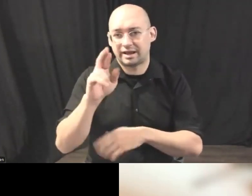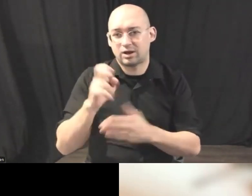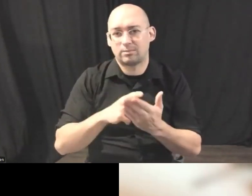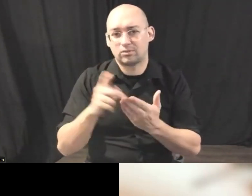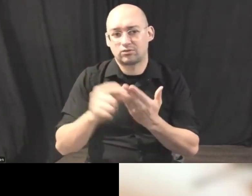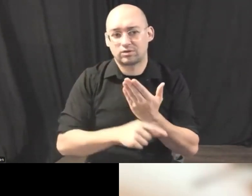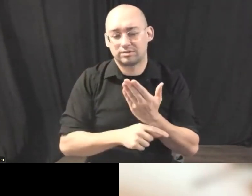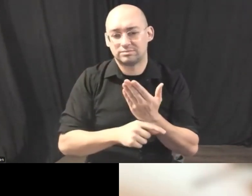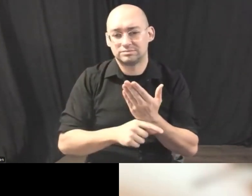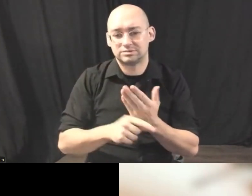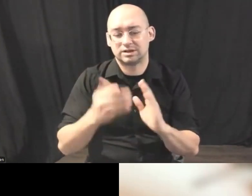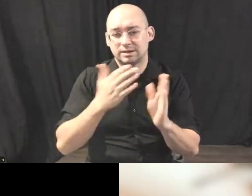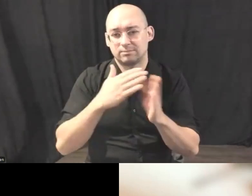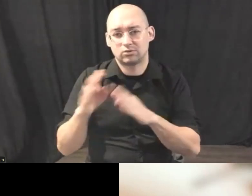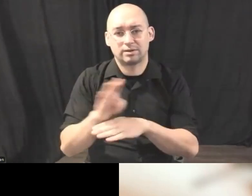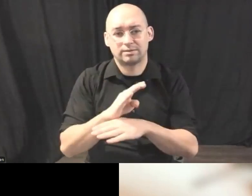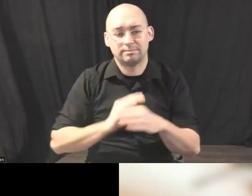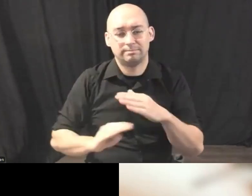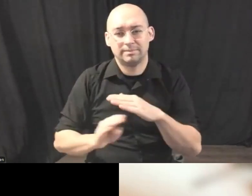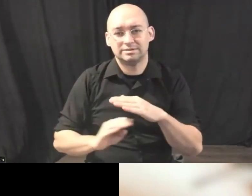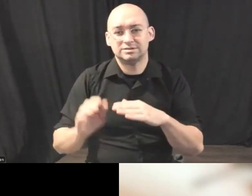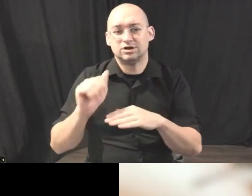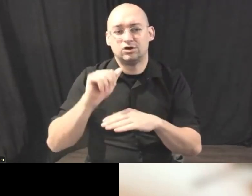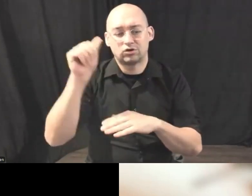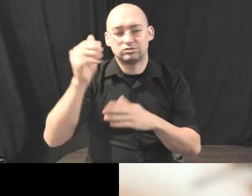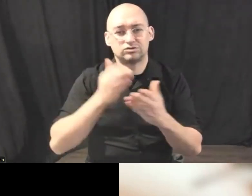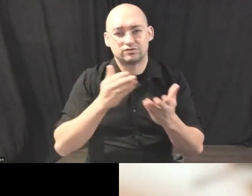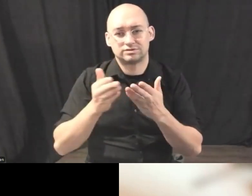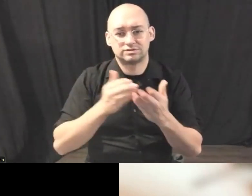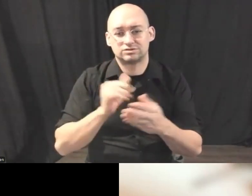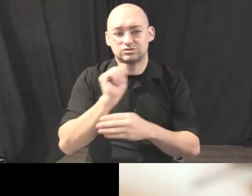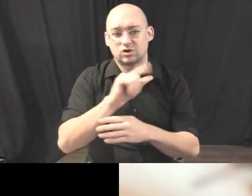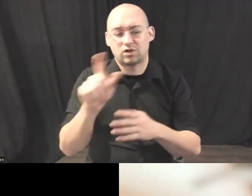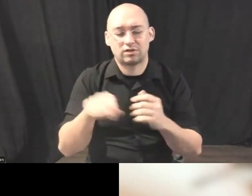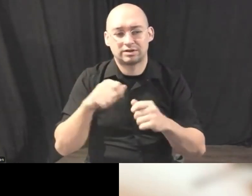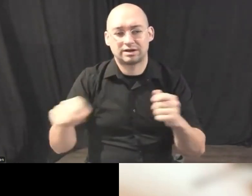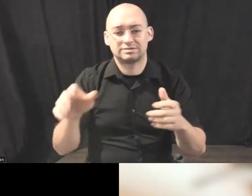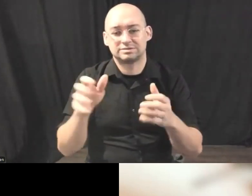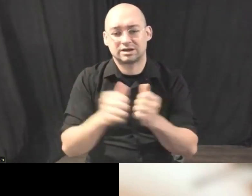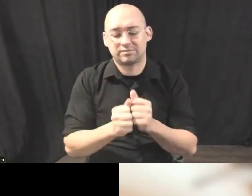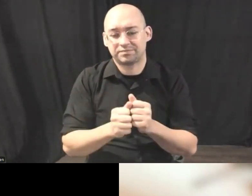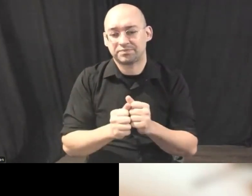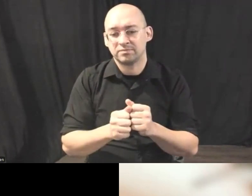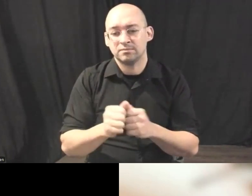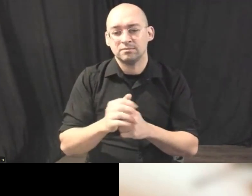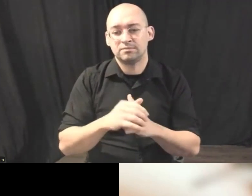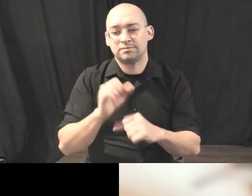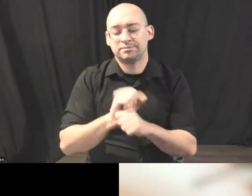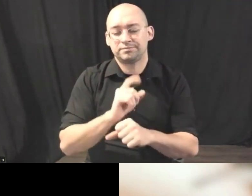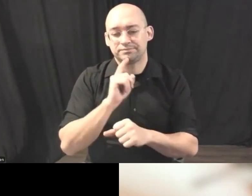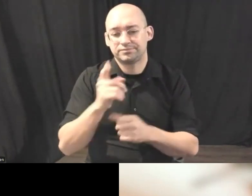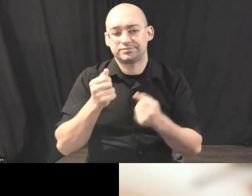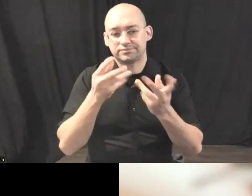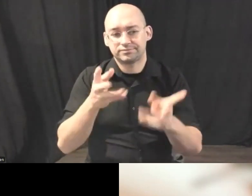the community-based adult services program, but it all kind of ties together, is making sure that we can provide the right services